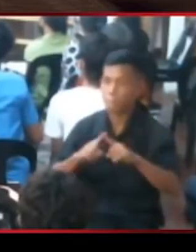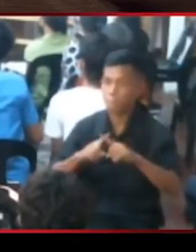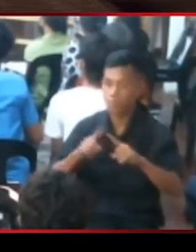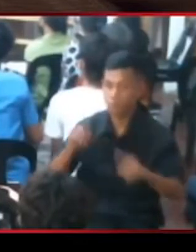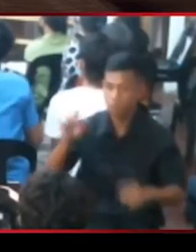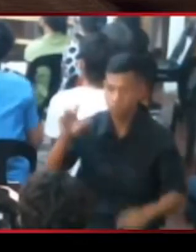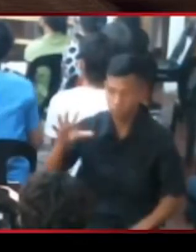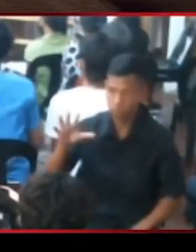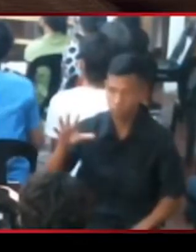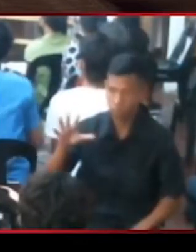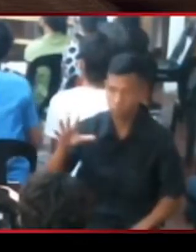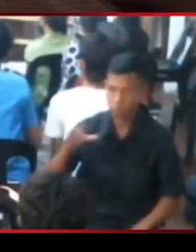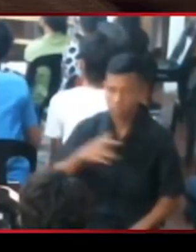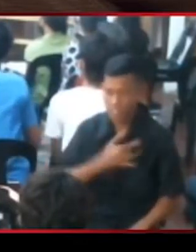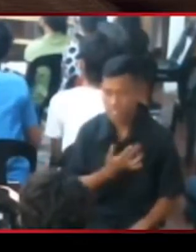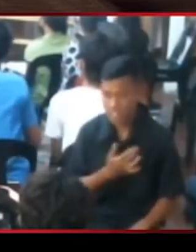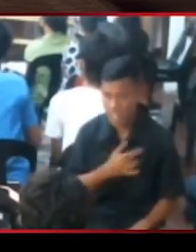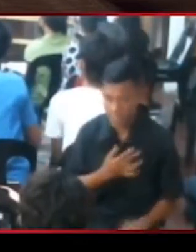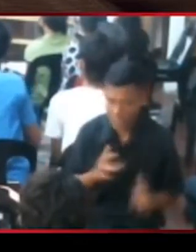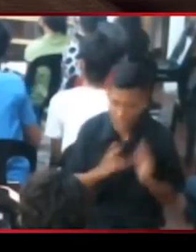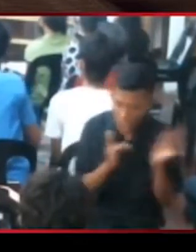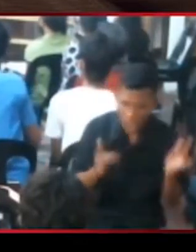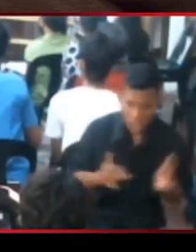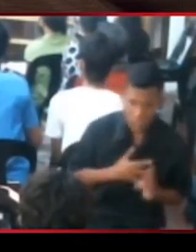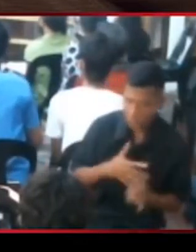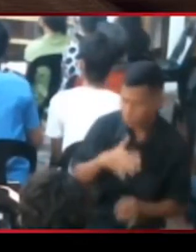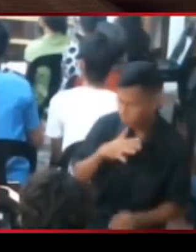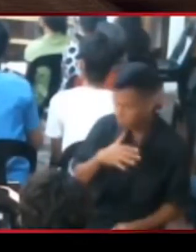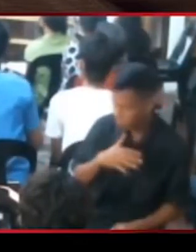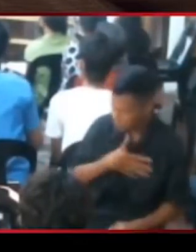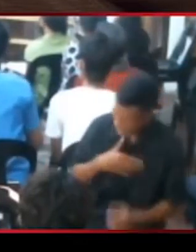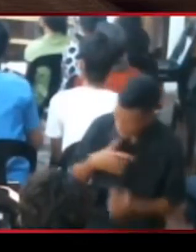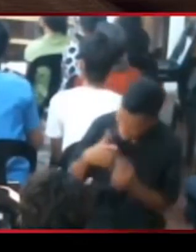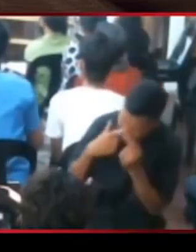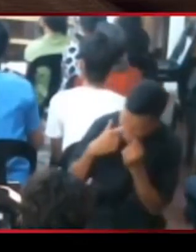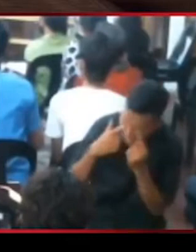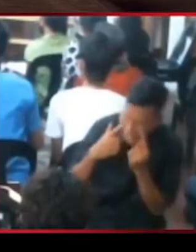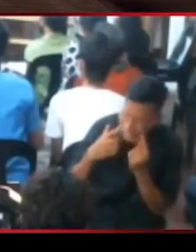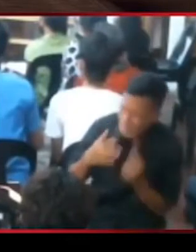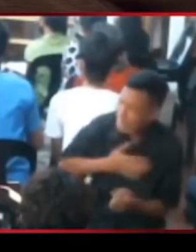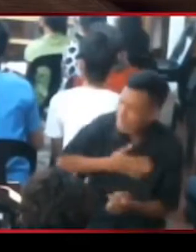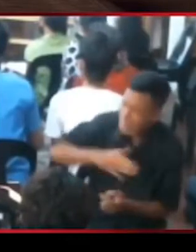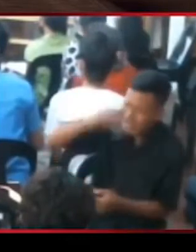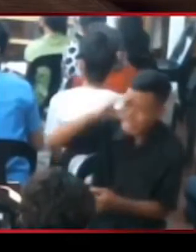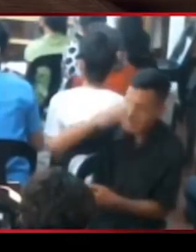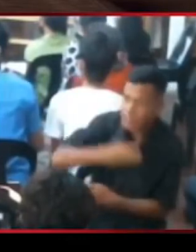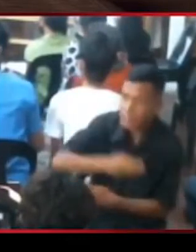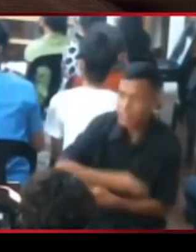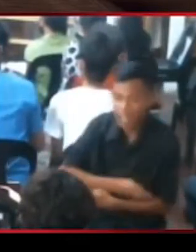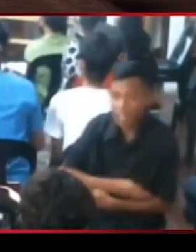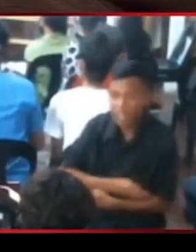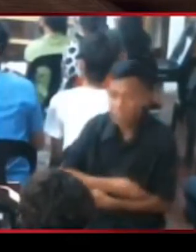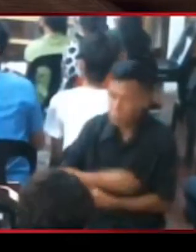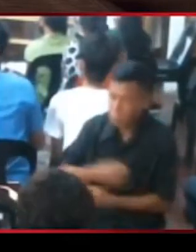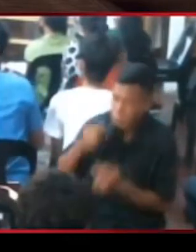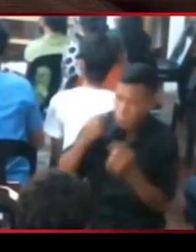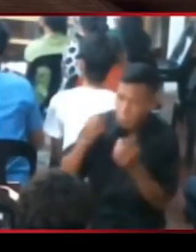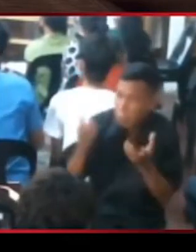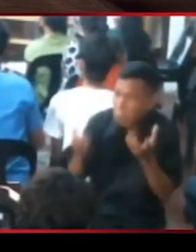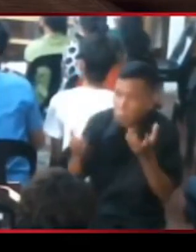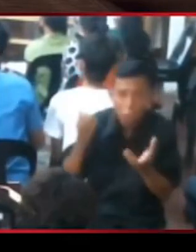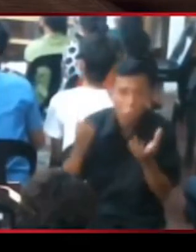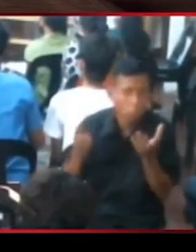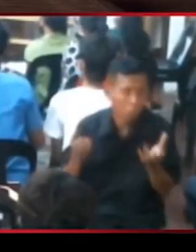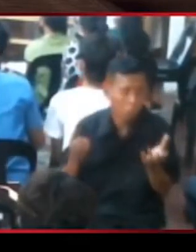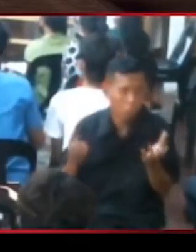I can only feel the heart ache in my mind what that woman was going through. And